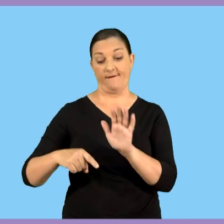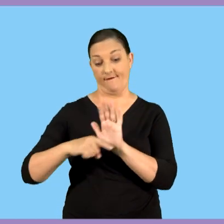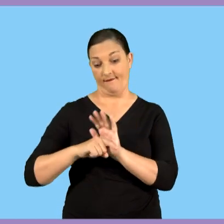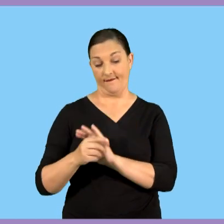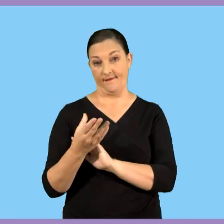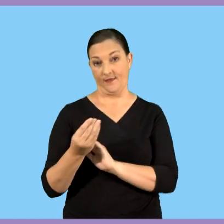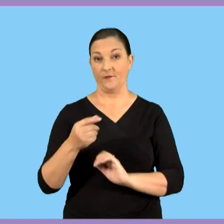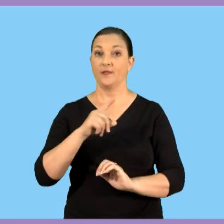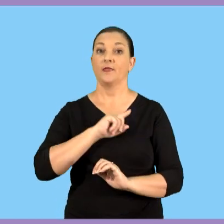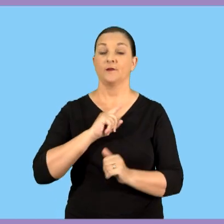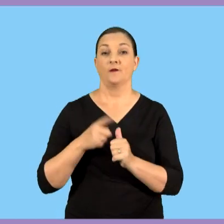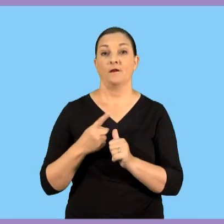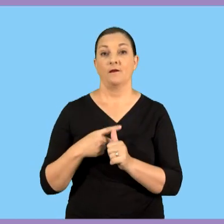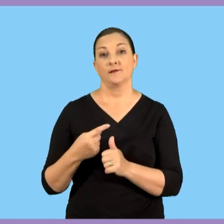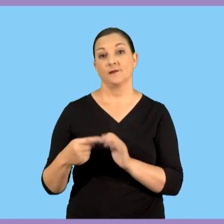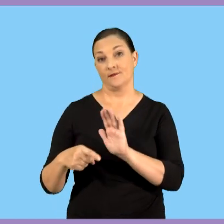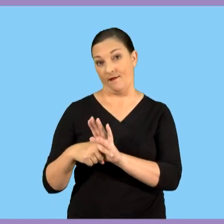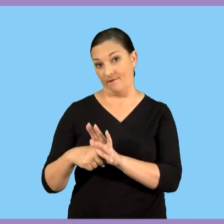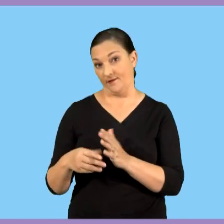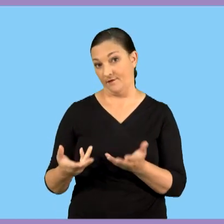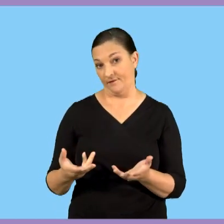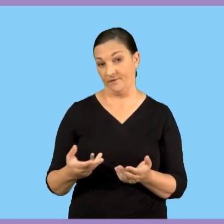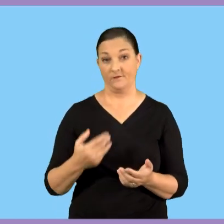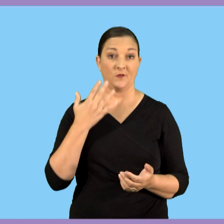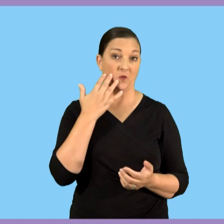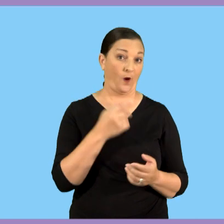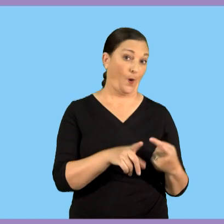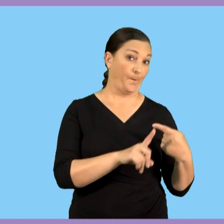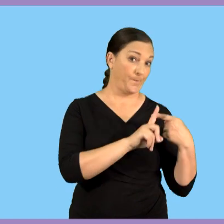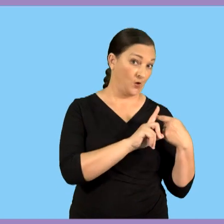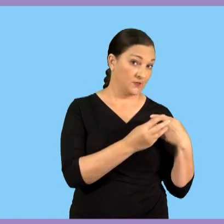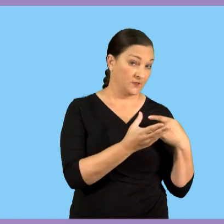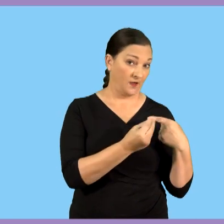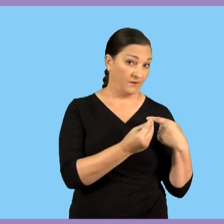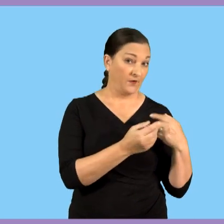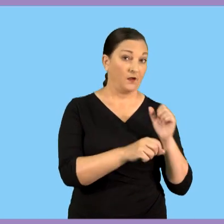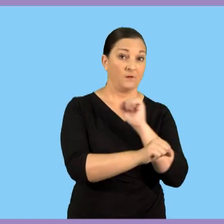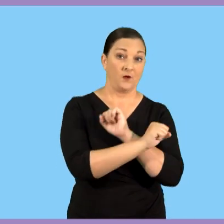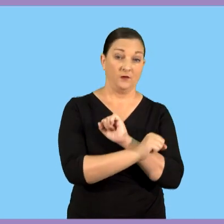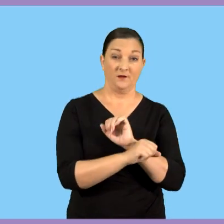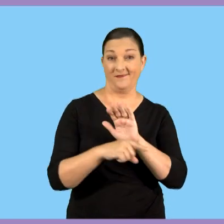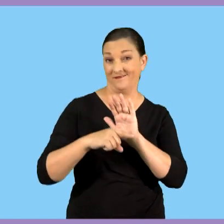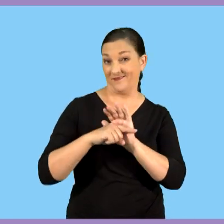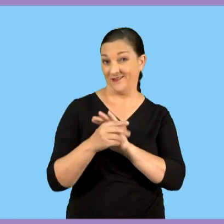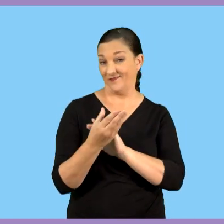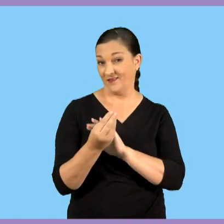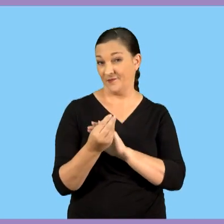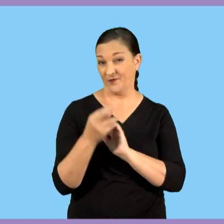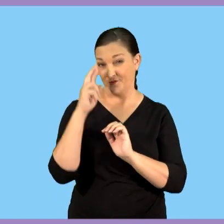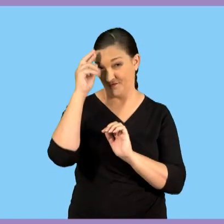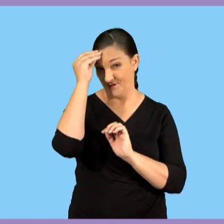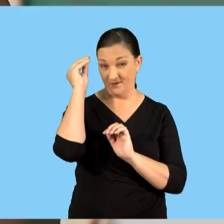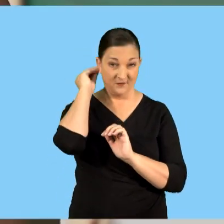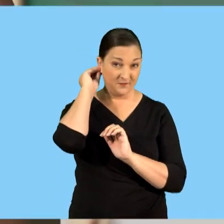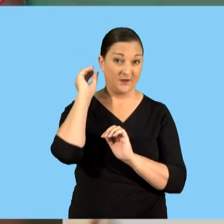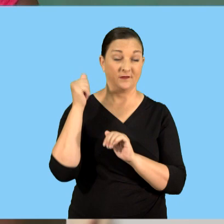number. So our answer is negative. If we have a positive number multiplied with a negative number, if you remember, we